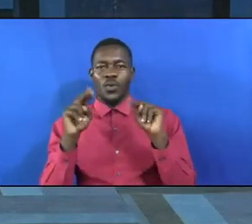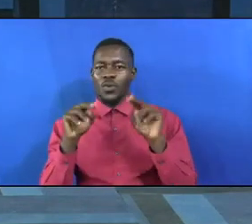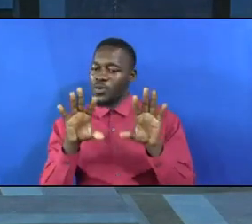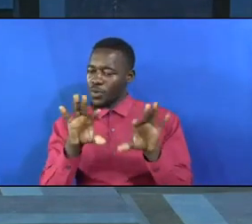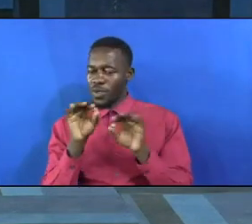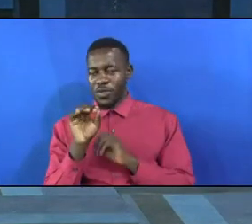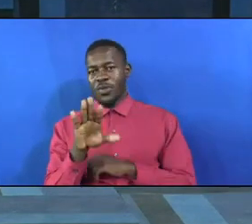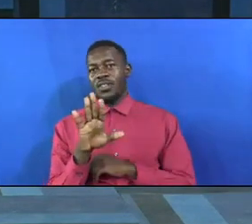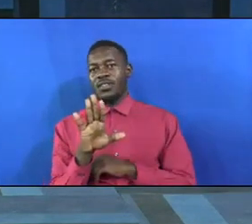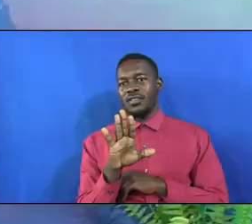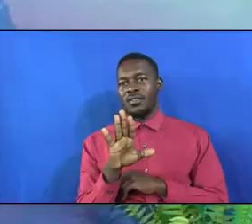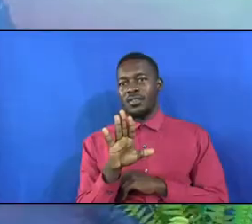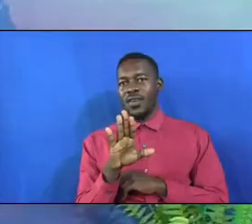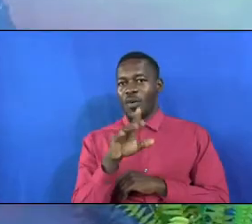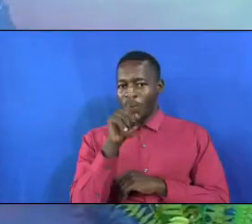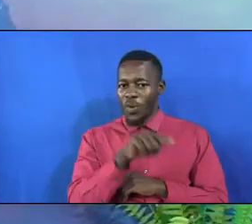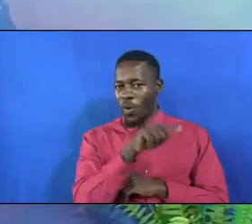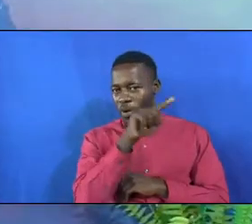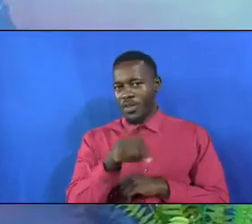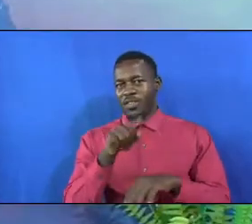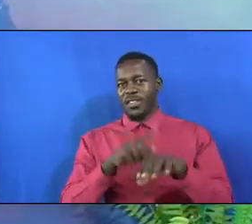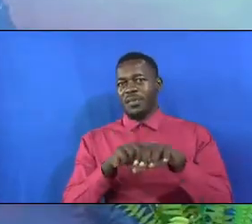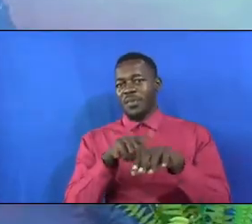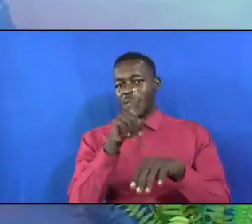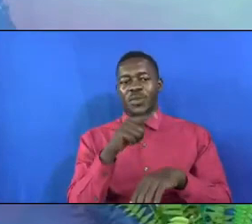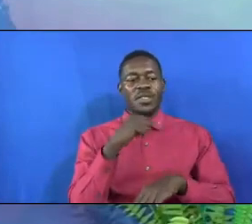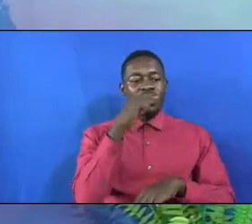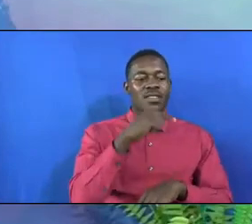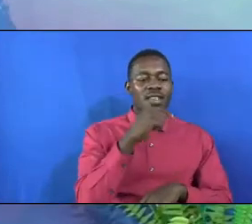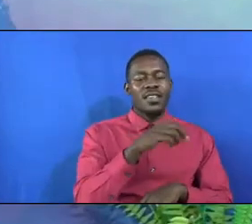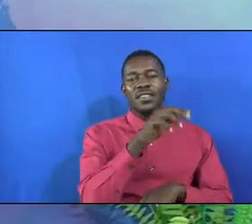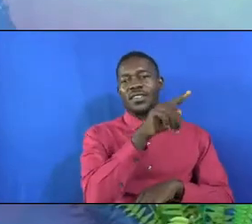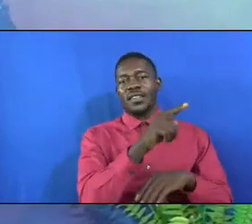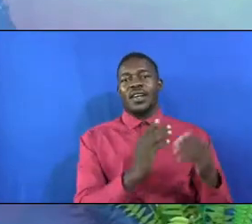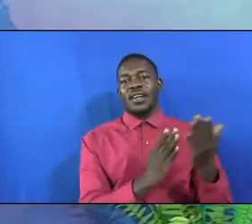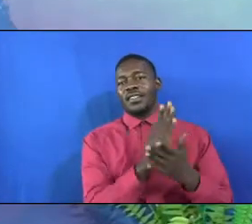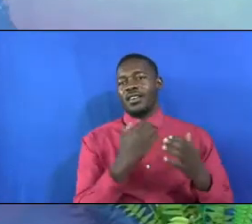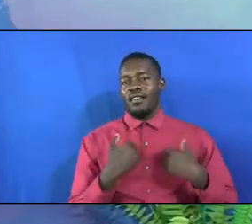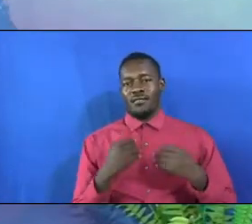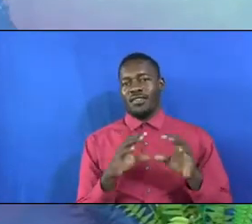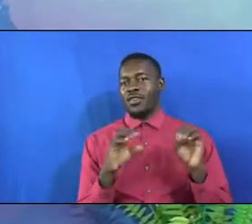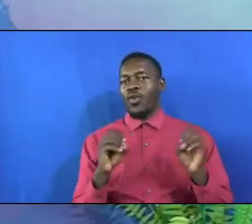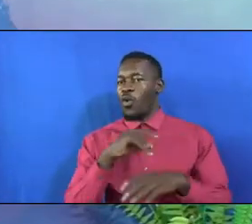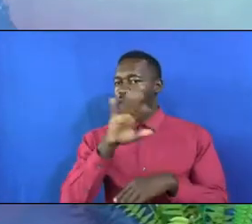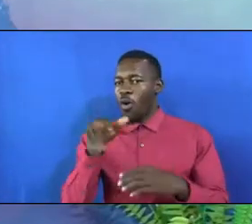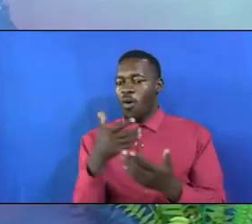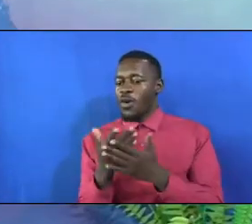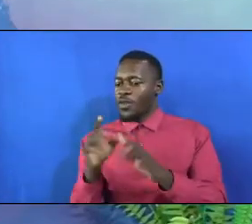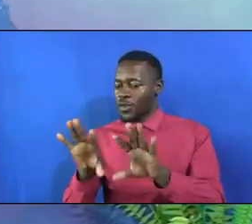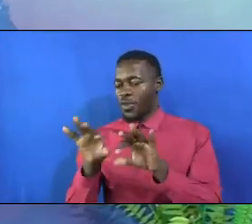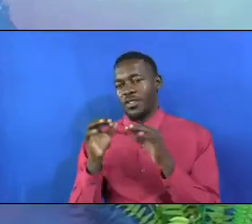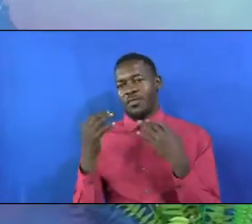is very incorrect to think that you have no rights to make a choice.